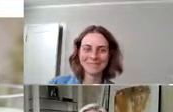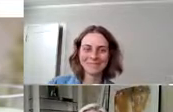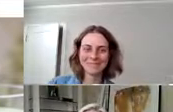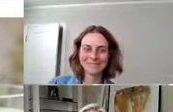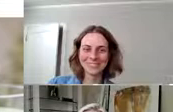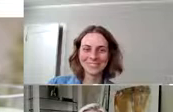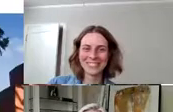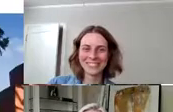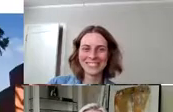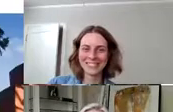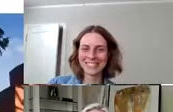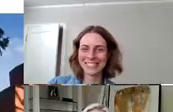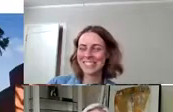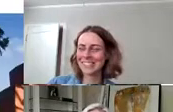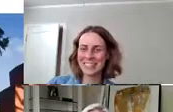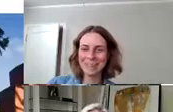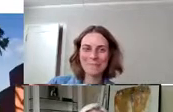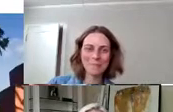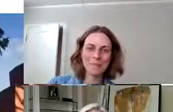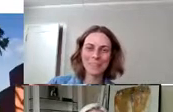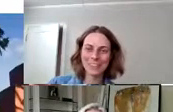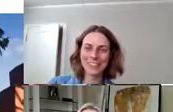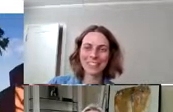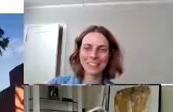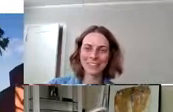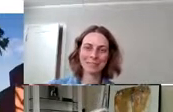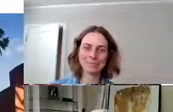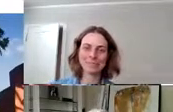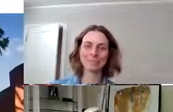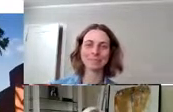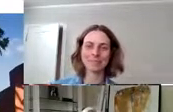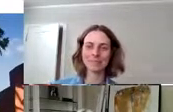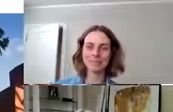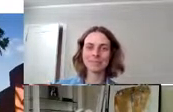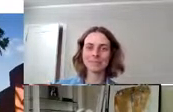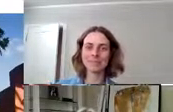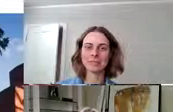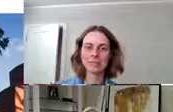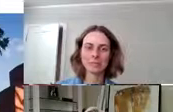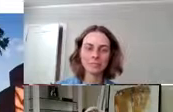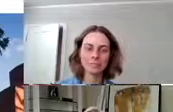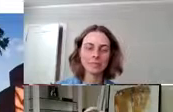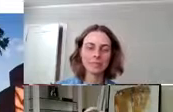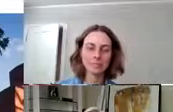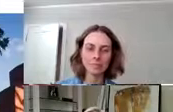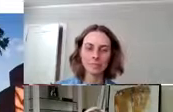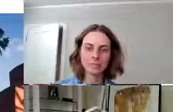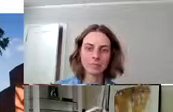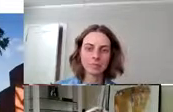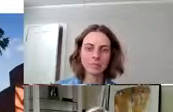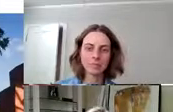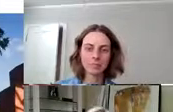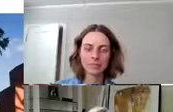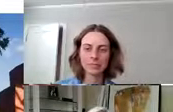were good for me. But among all these worthy pursuits, a visit to the Ann Norton Sculpture Gardens is unique.